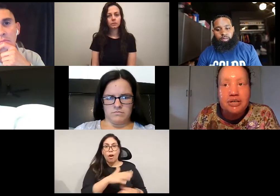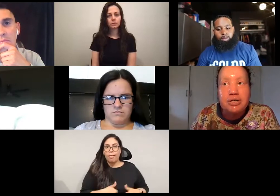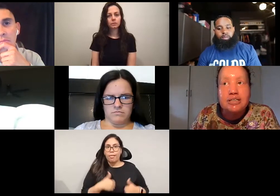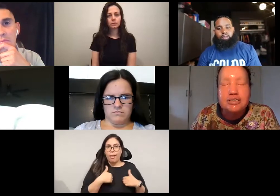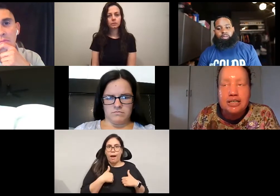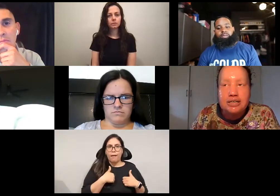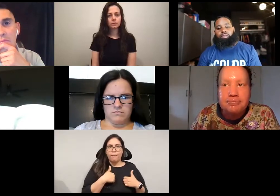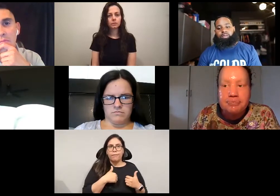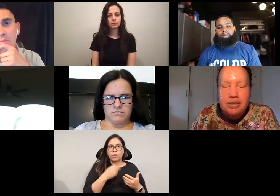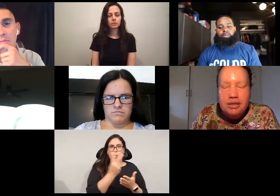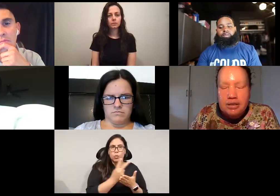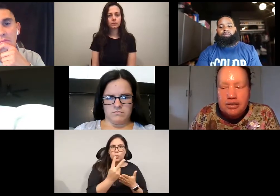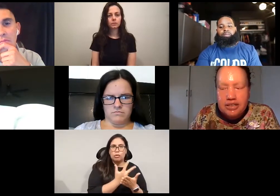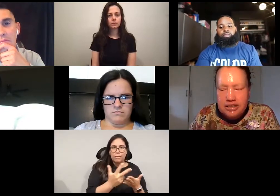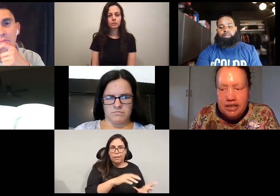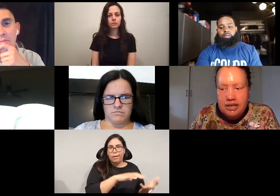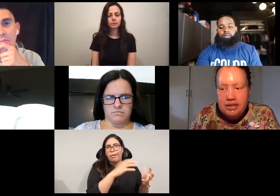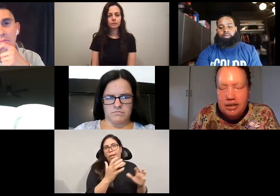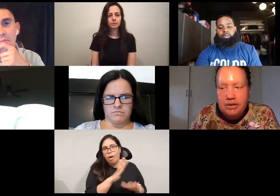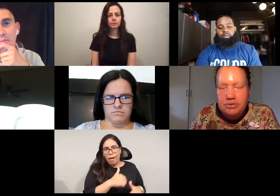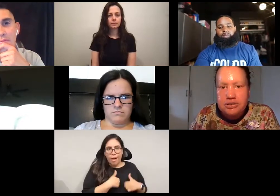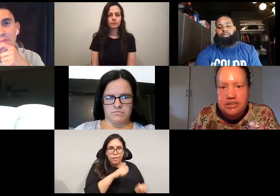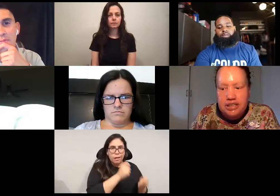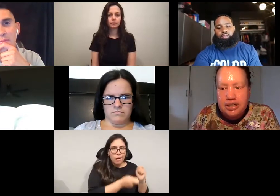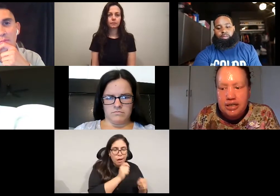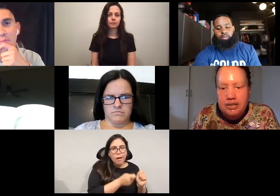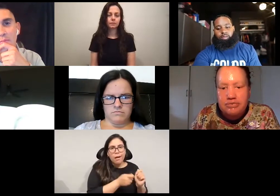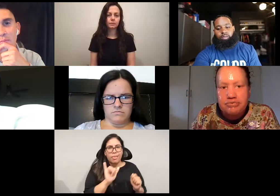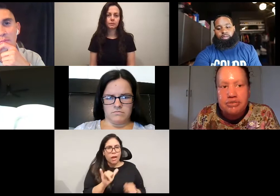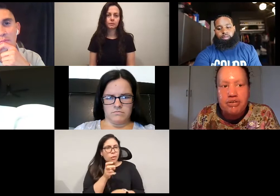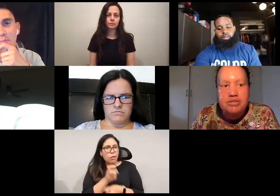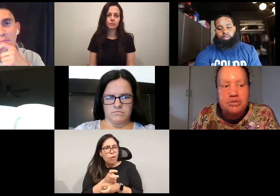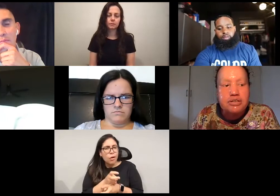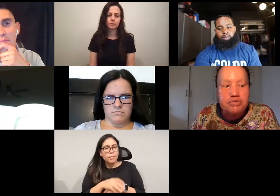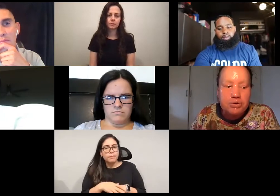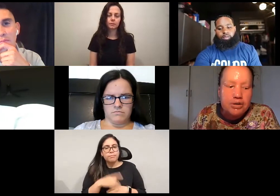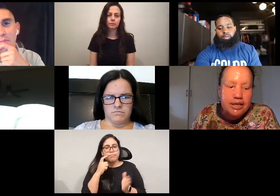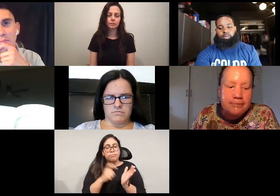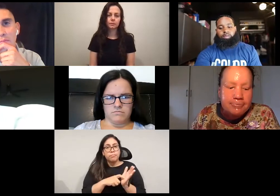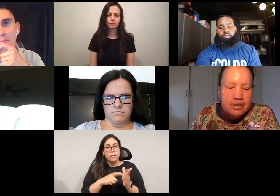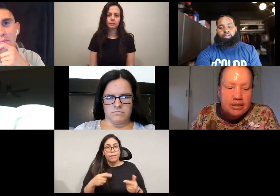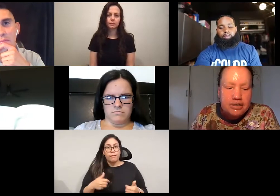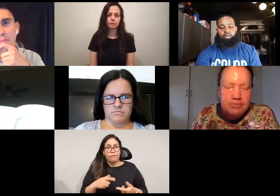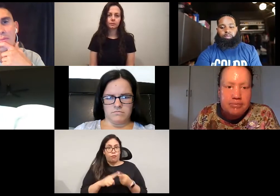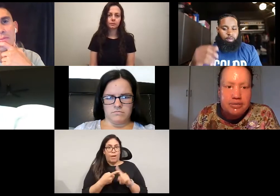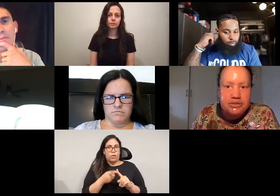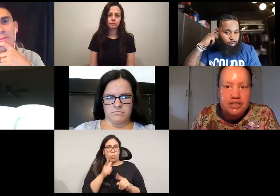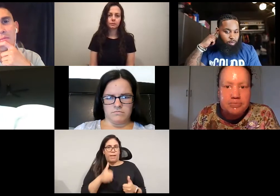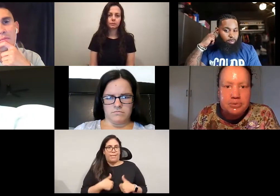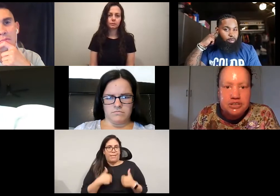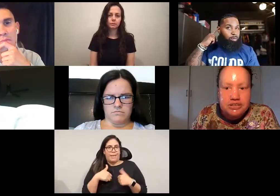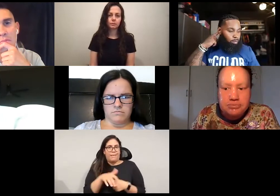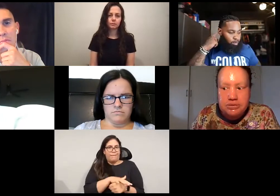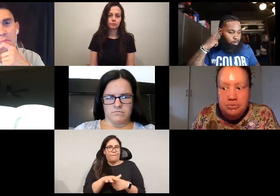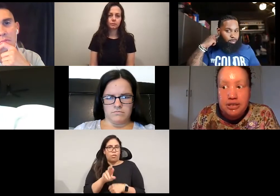to 3 weeks. That's hard. And I also see now with friends who live rurally that the public